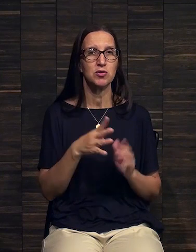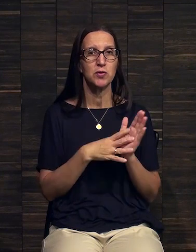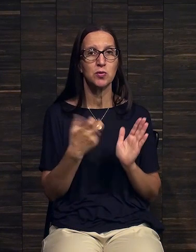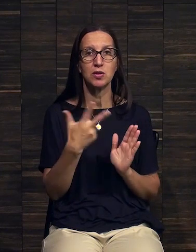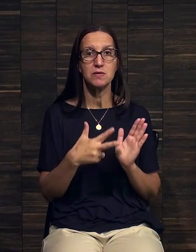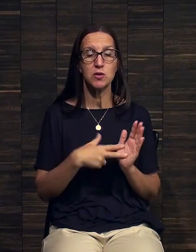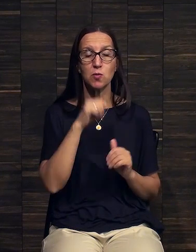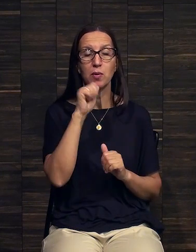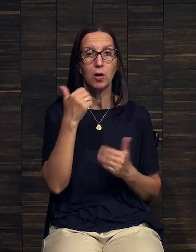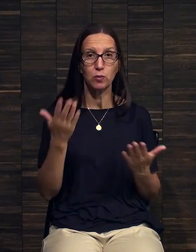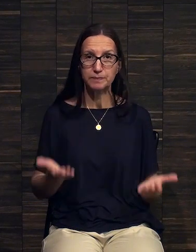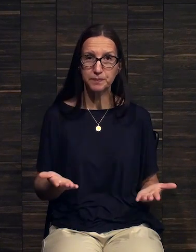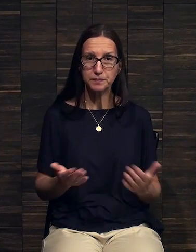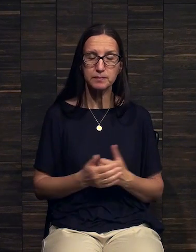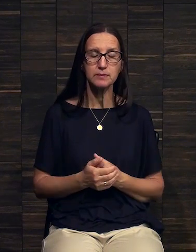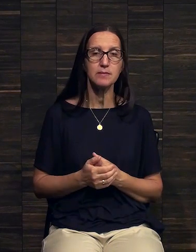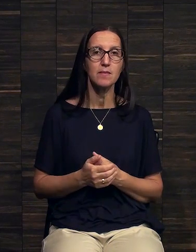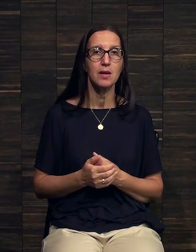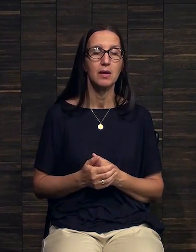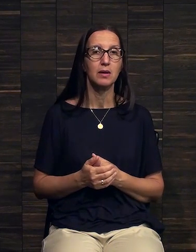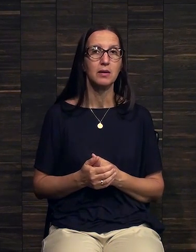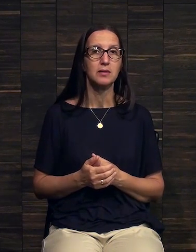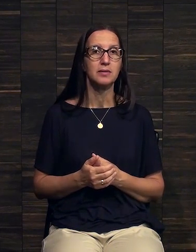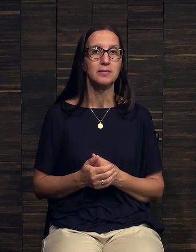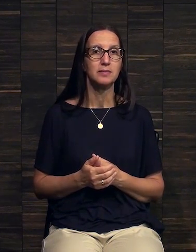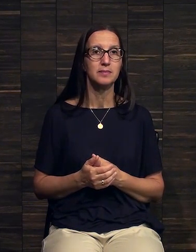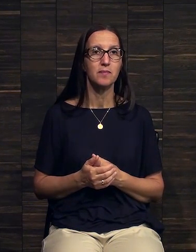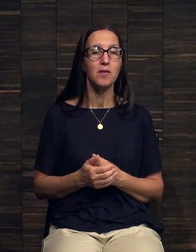in 1938? Back then, in